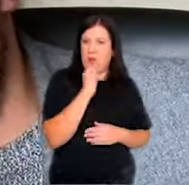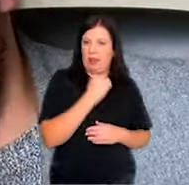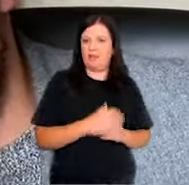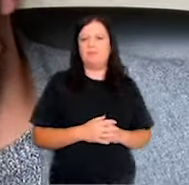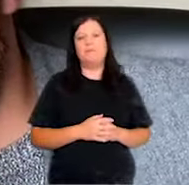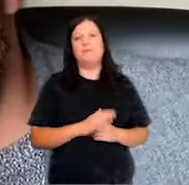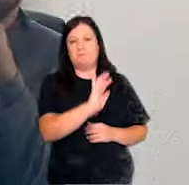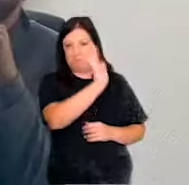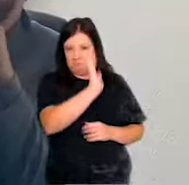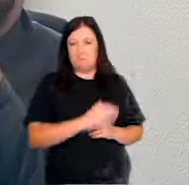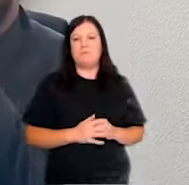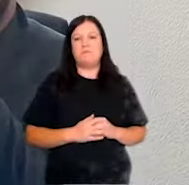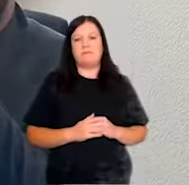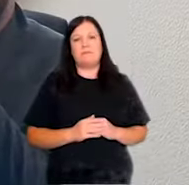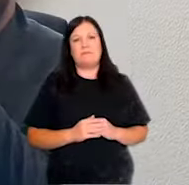Goodbye.